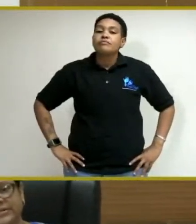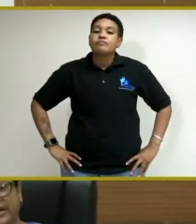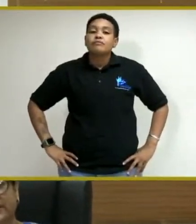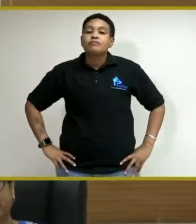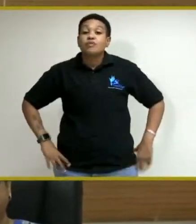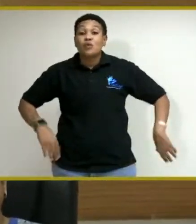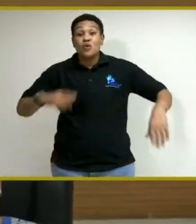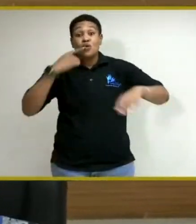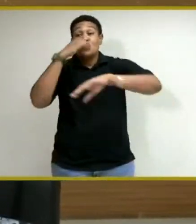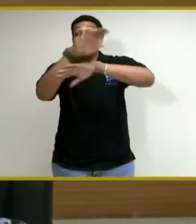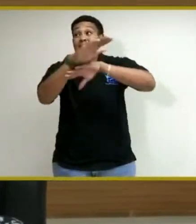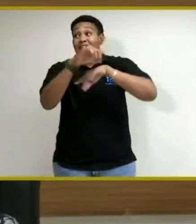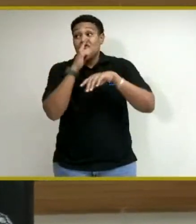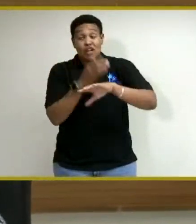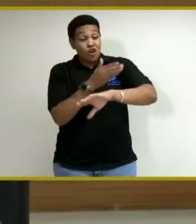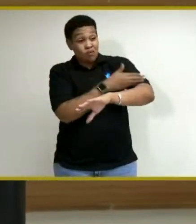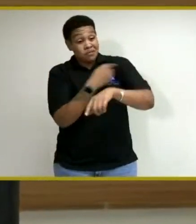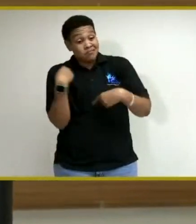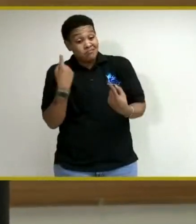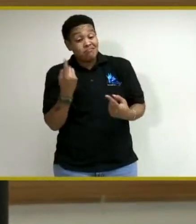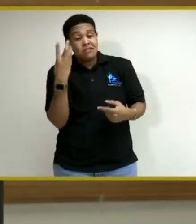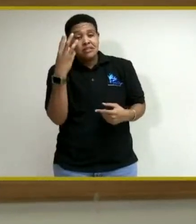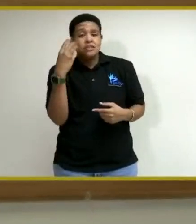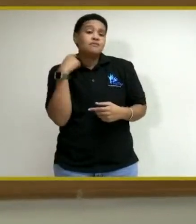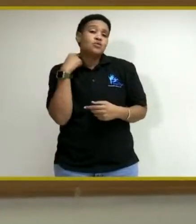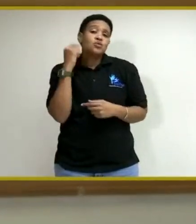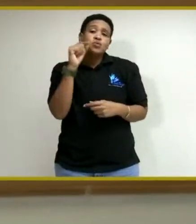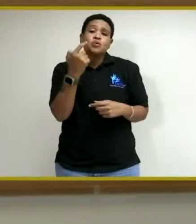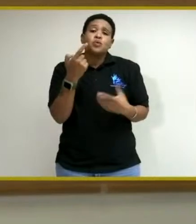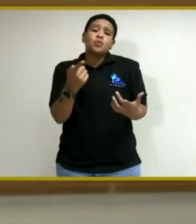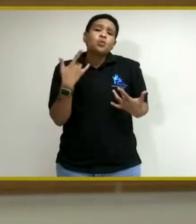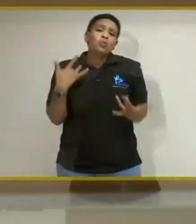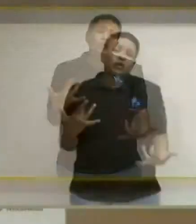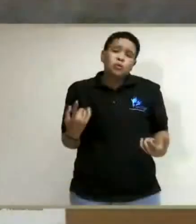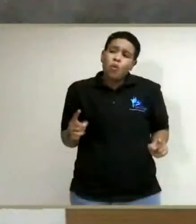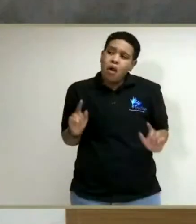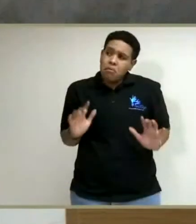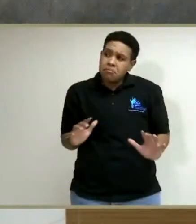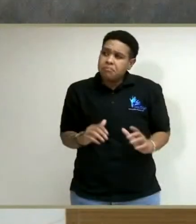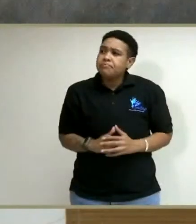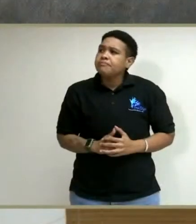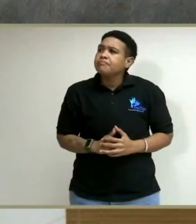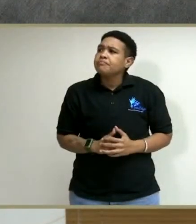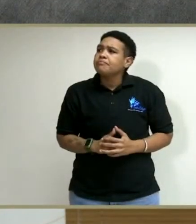data as of the 16th of June, 2021. Next slide.